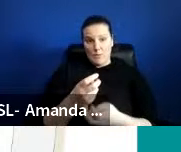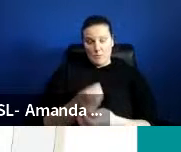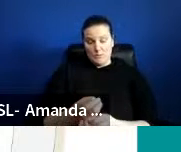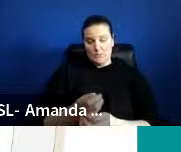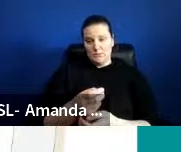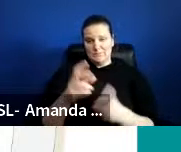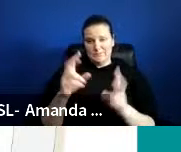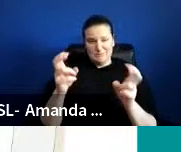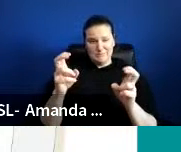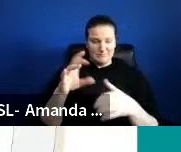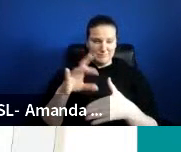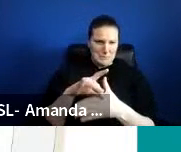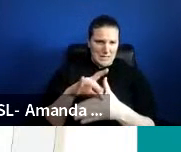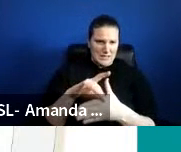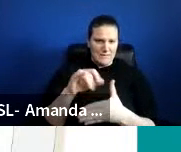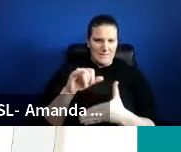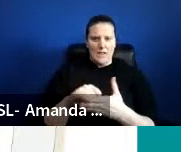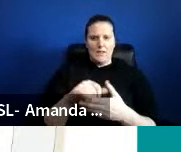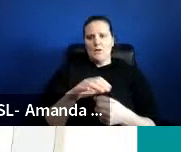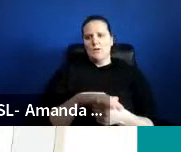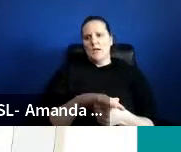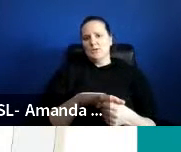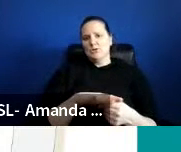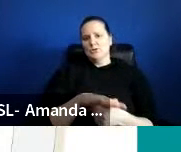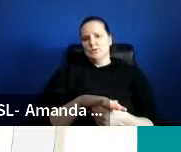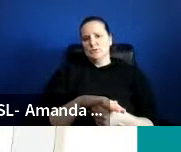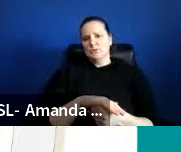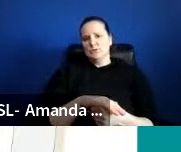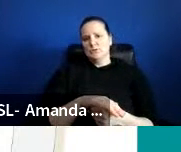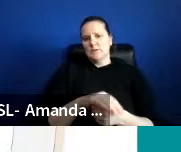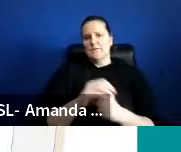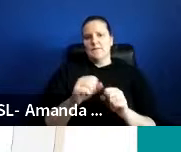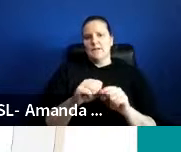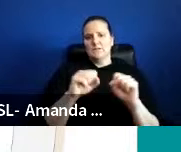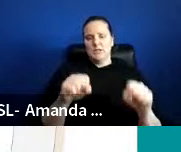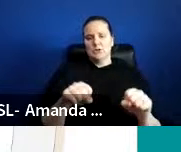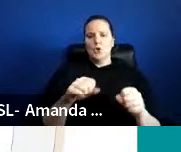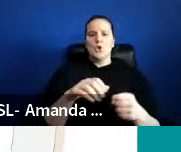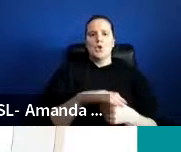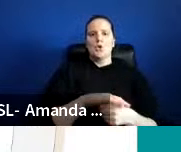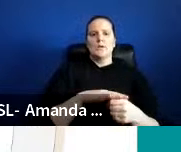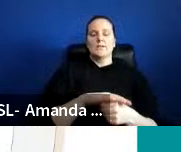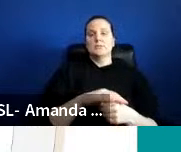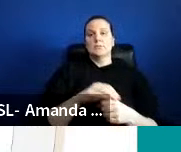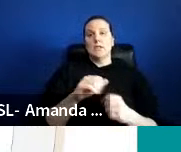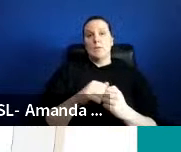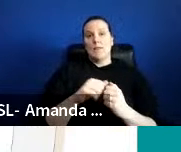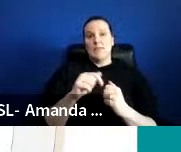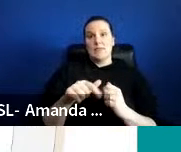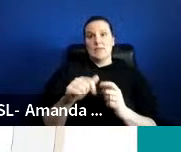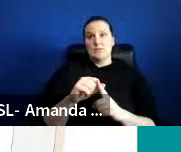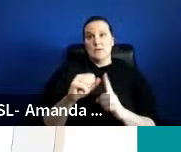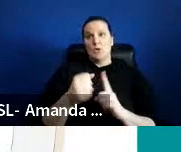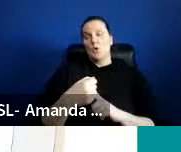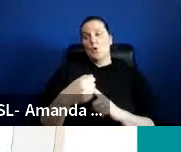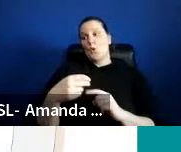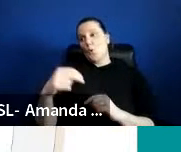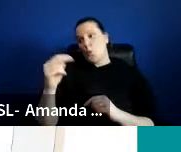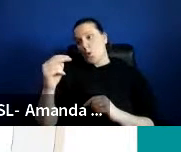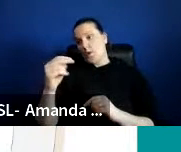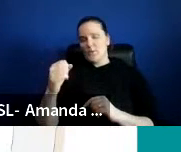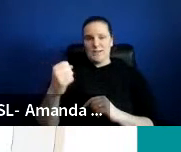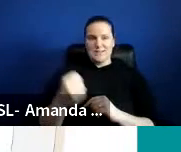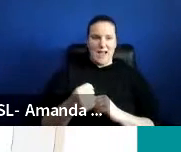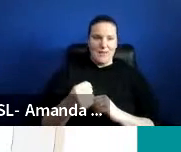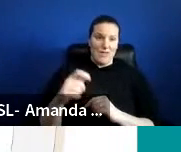the location of the station and the configuration of the station. The location, in this case, generally north or south of